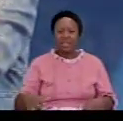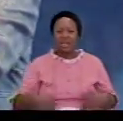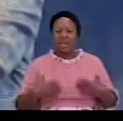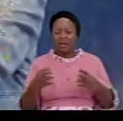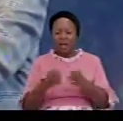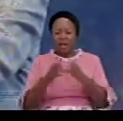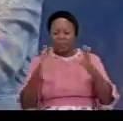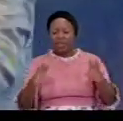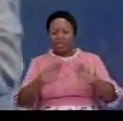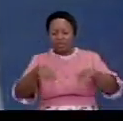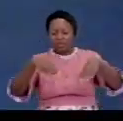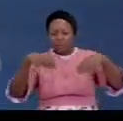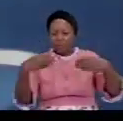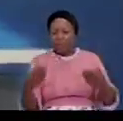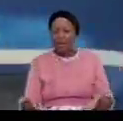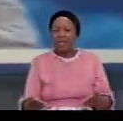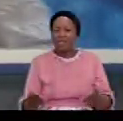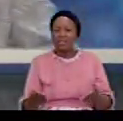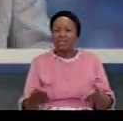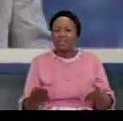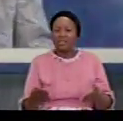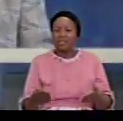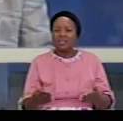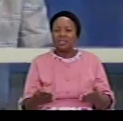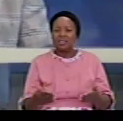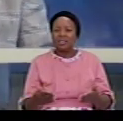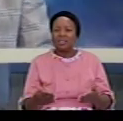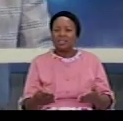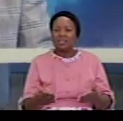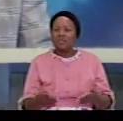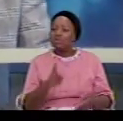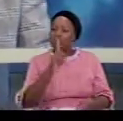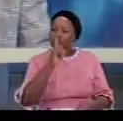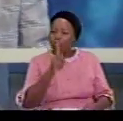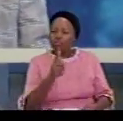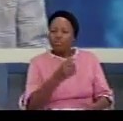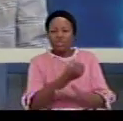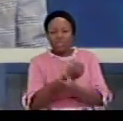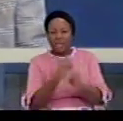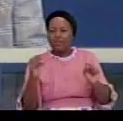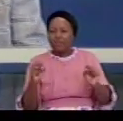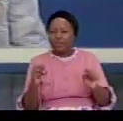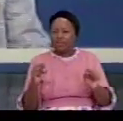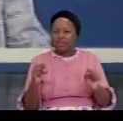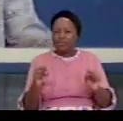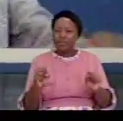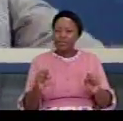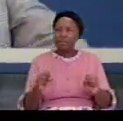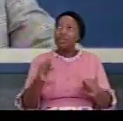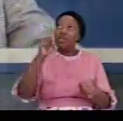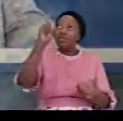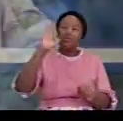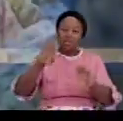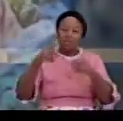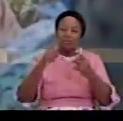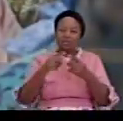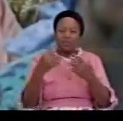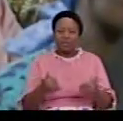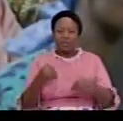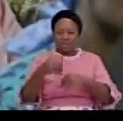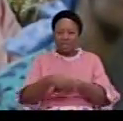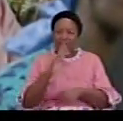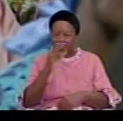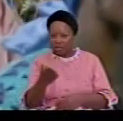abundant supply, real salvation, he'll give to you tonight. Are you